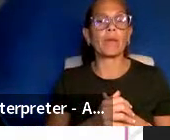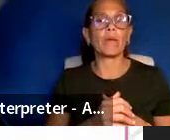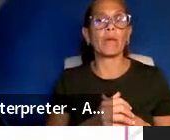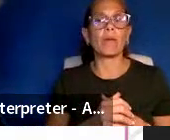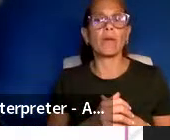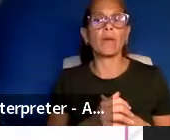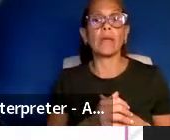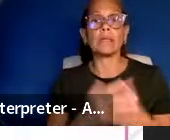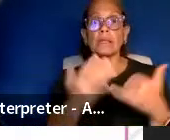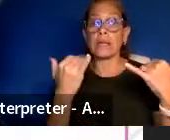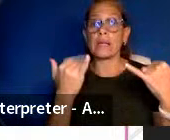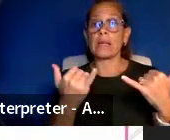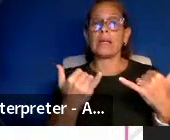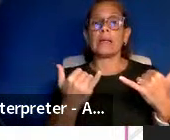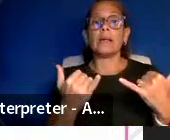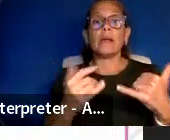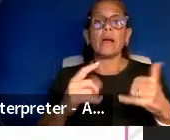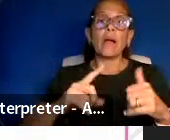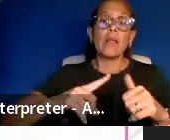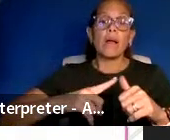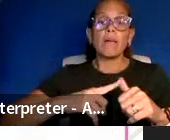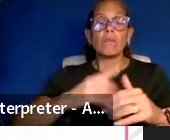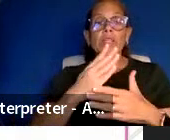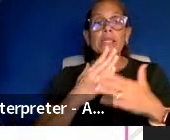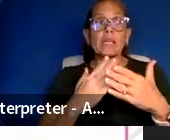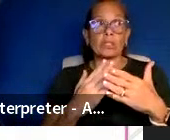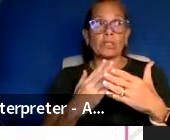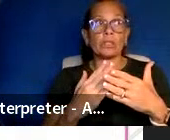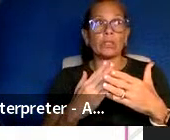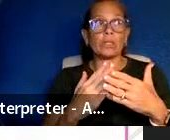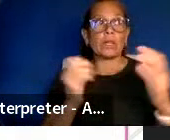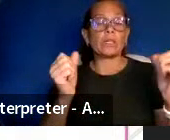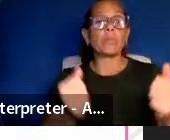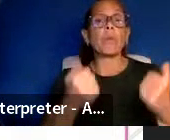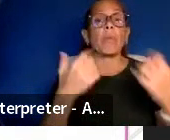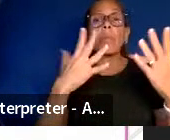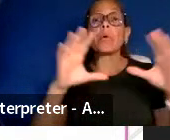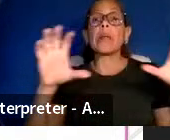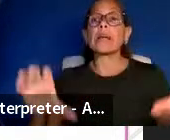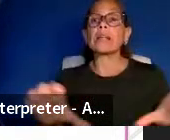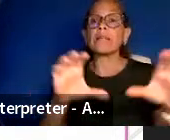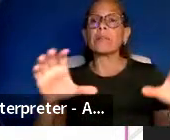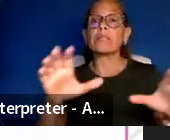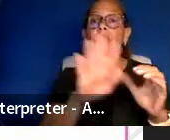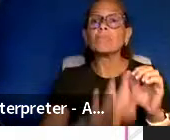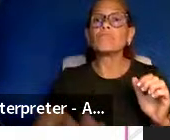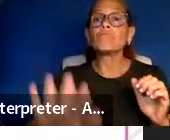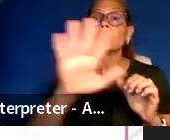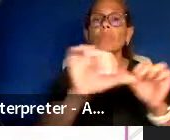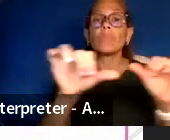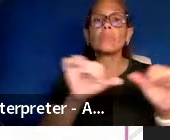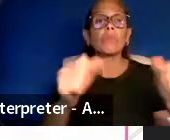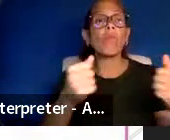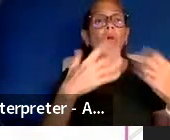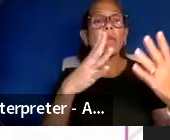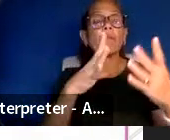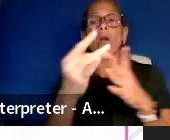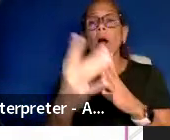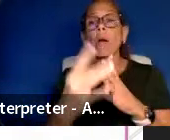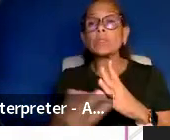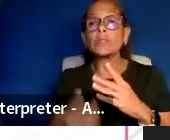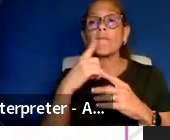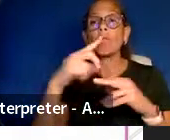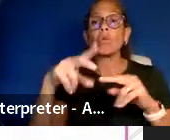Yeah, so let's jump in. The first section, to promote activity throughout the area and to offer options for housing near the new